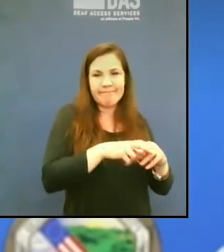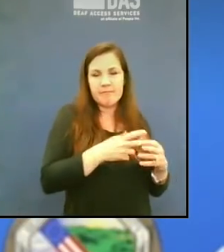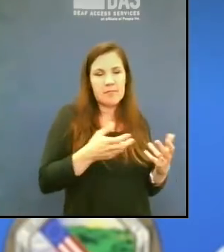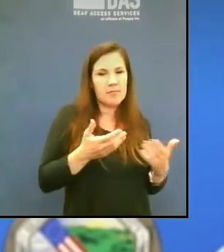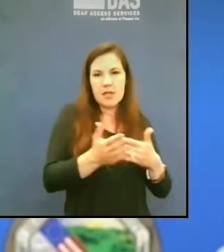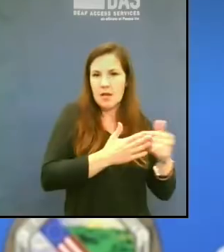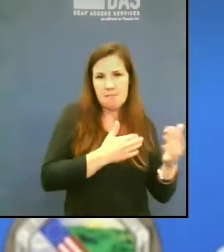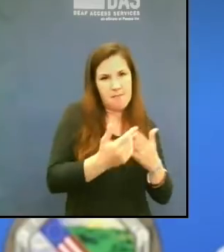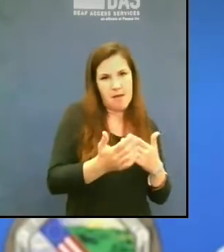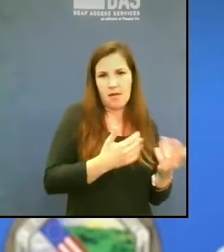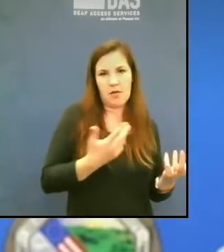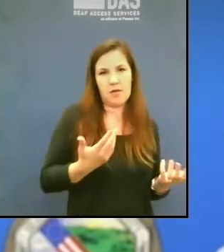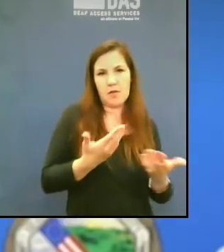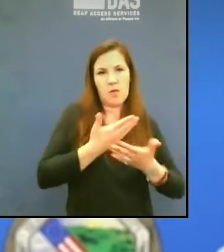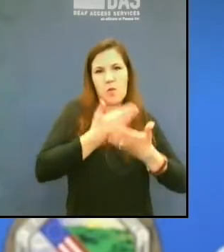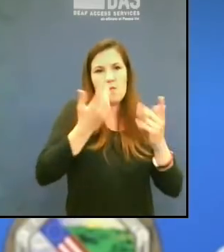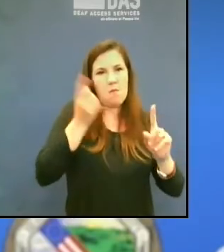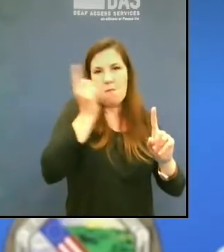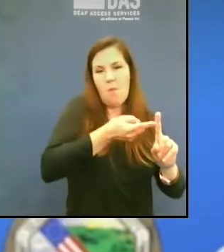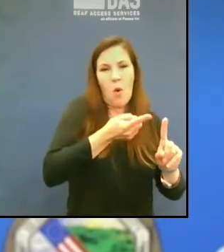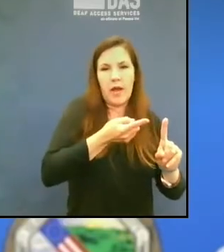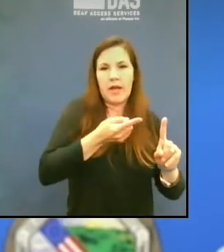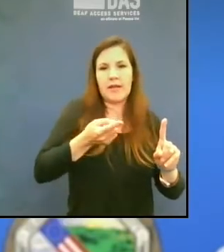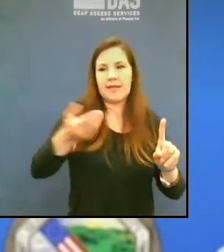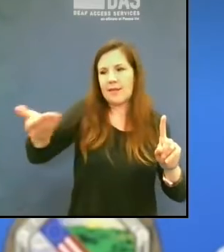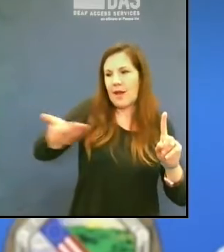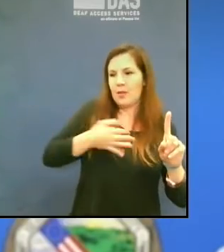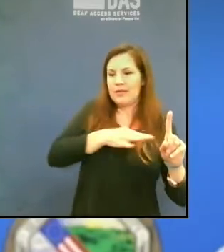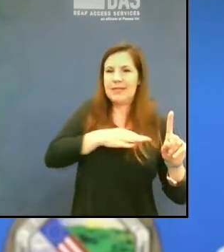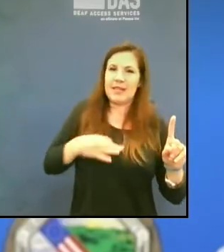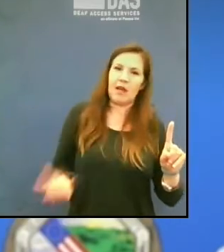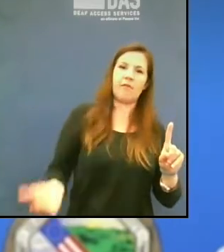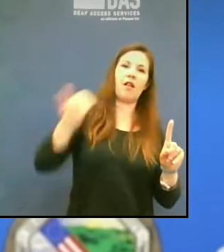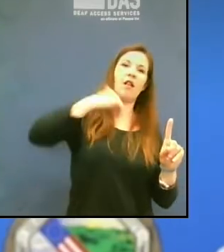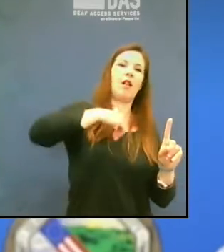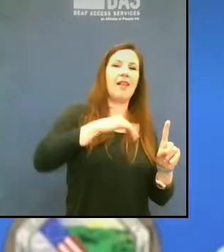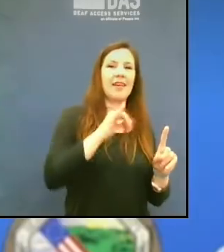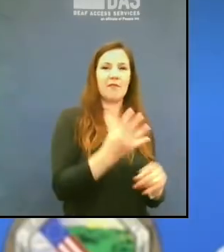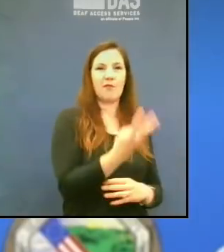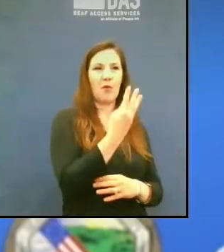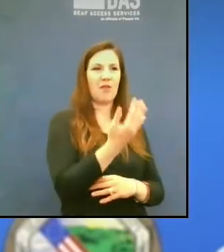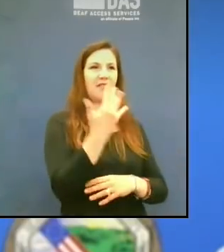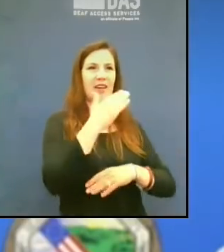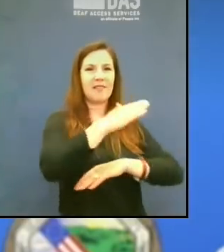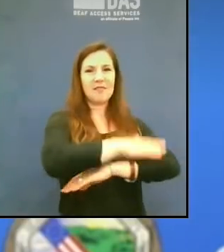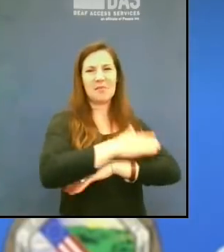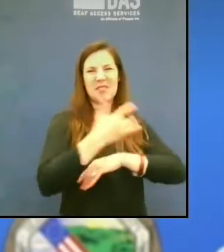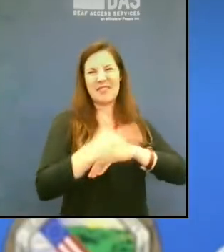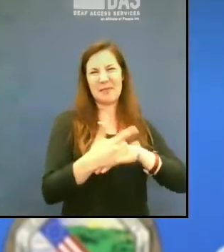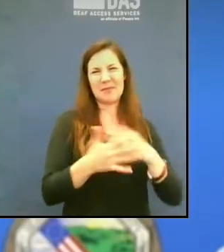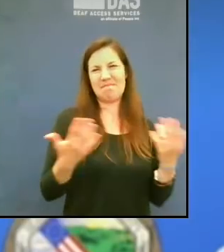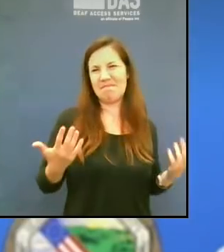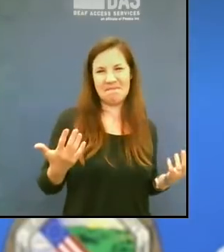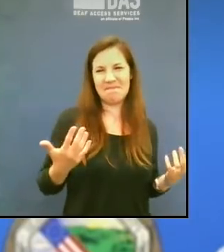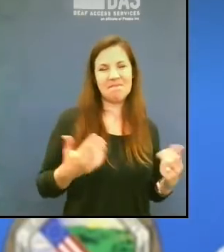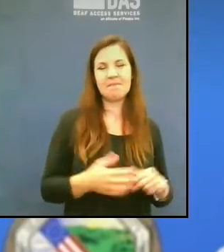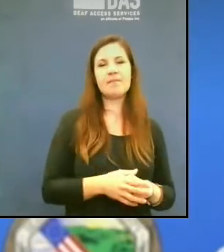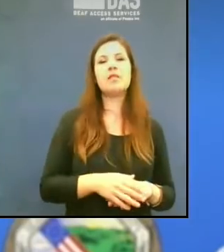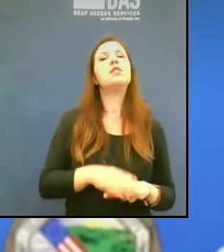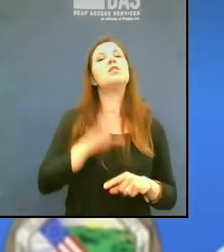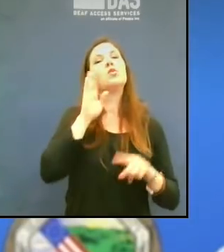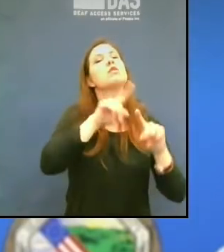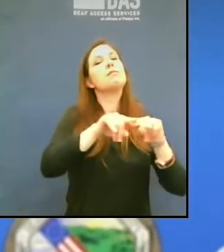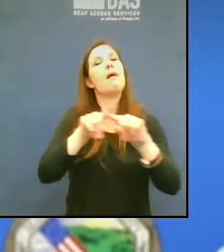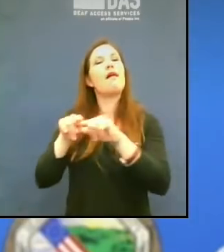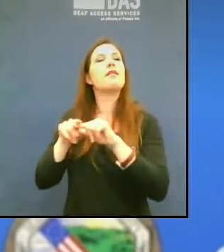enough business to justify bringing their staff in if they only had 4 or 5 tables available. So it's going to depend on the